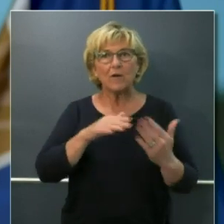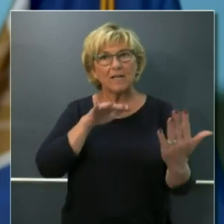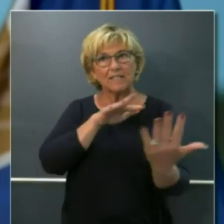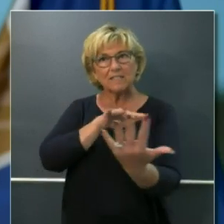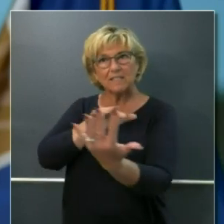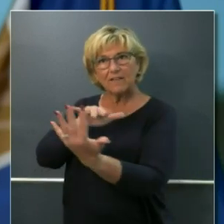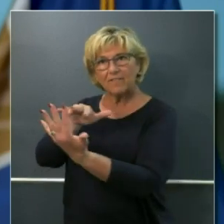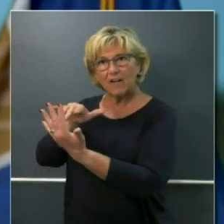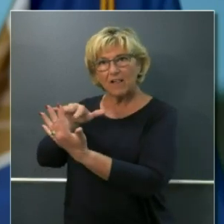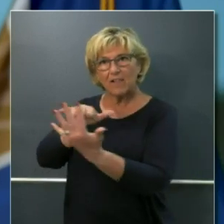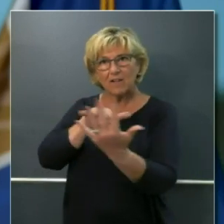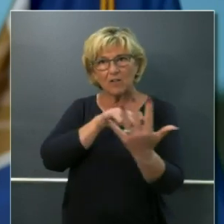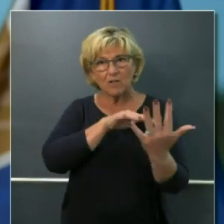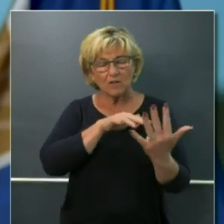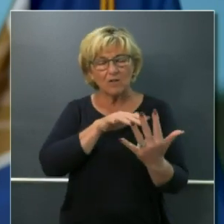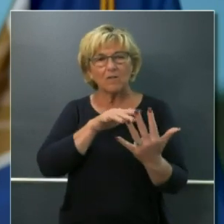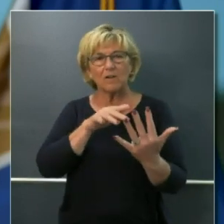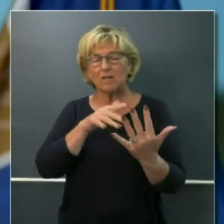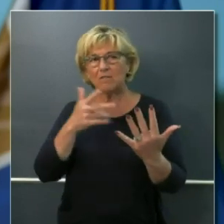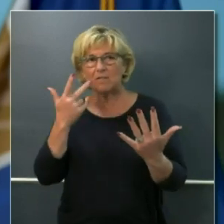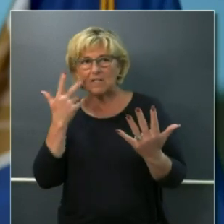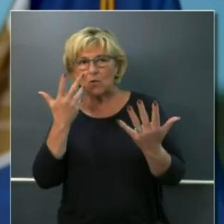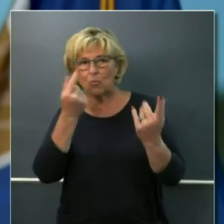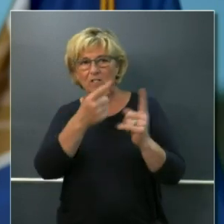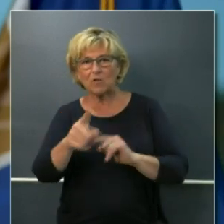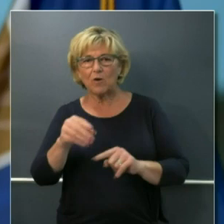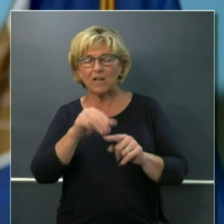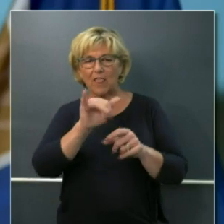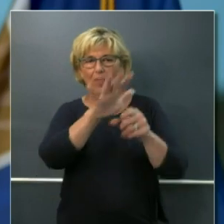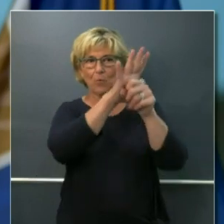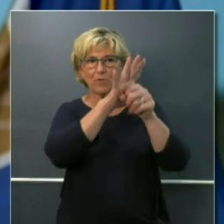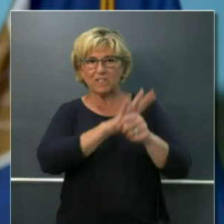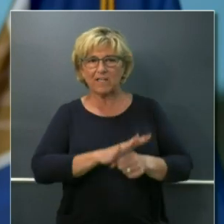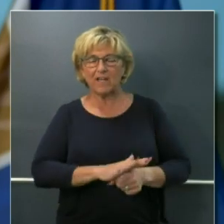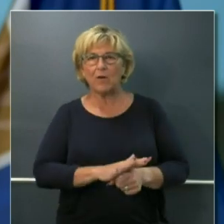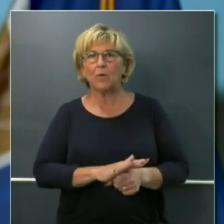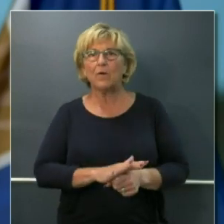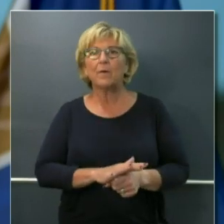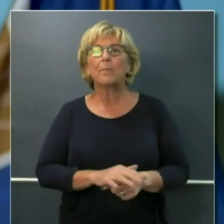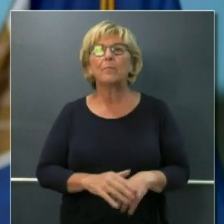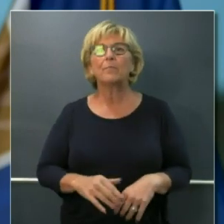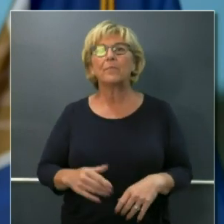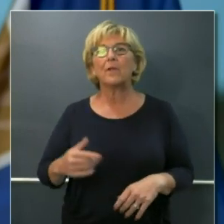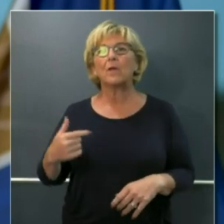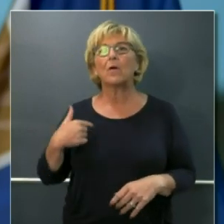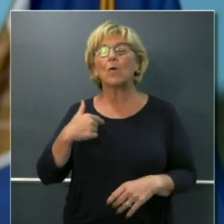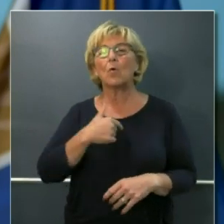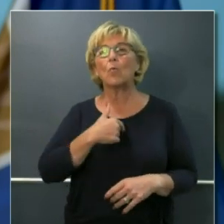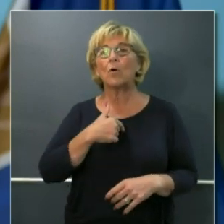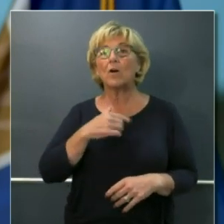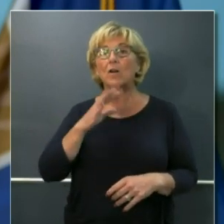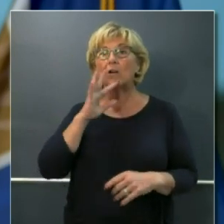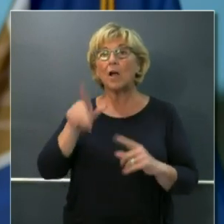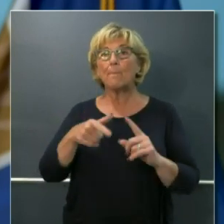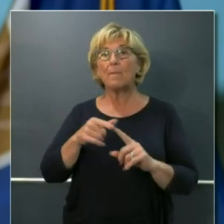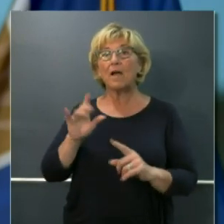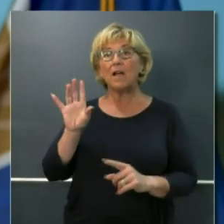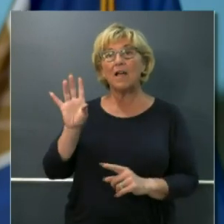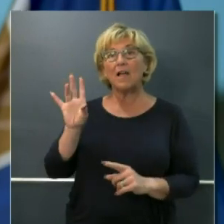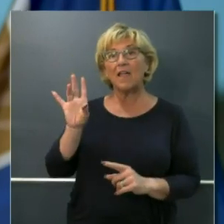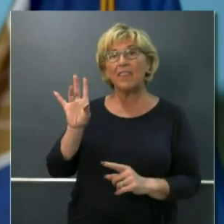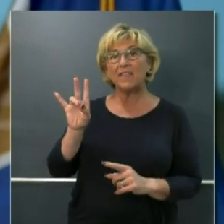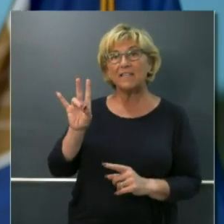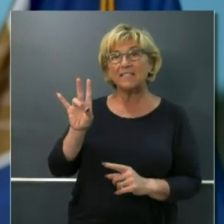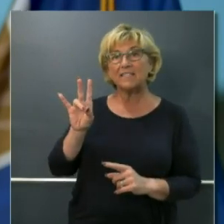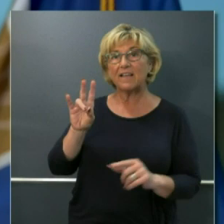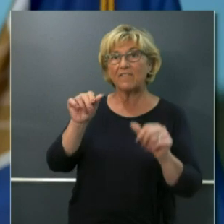are attached to those regional efforts. Dr. Angel could talk more about the 7 that are currently underway, the 5 that we